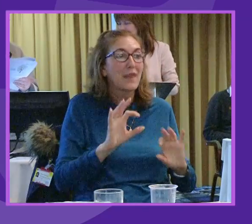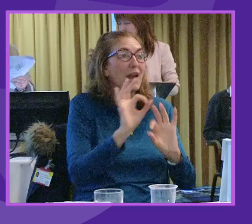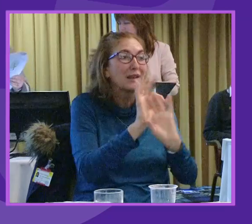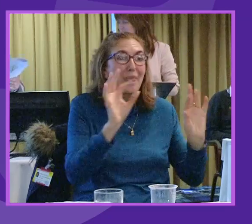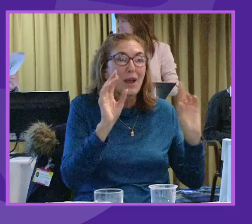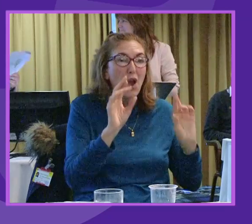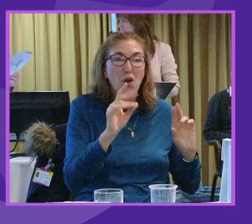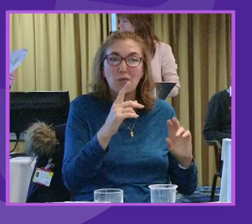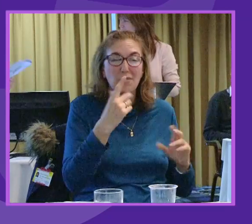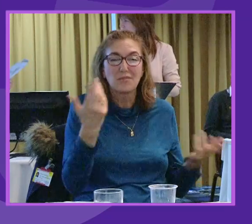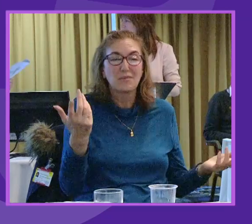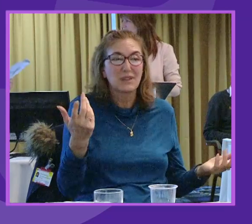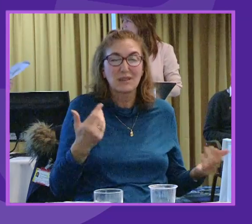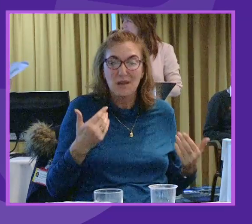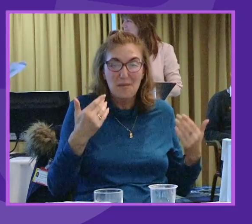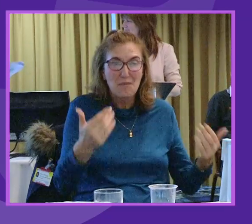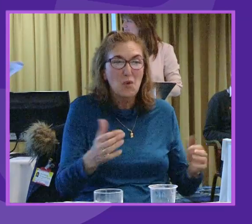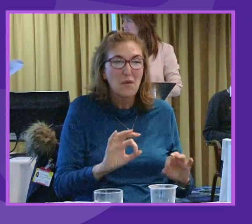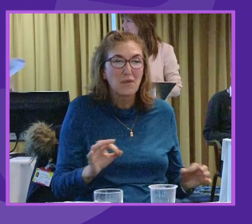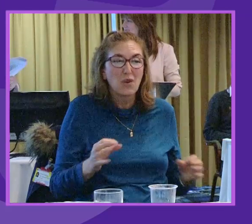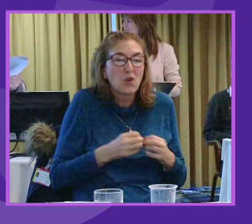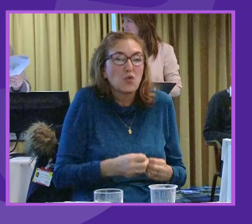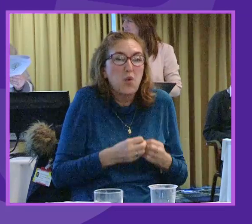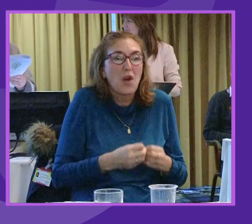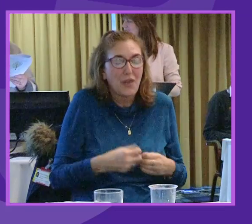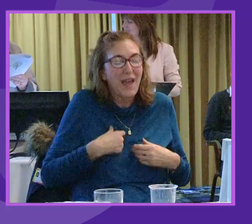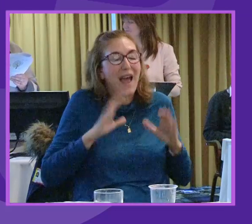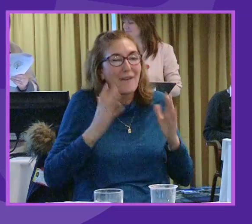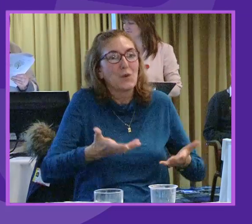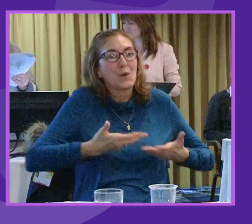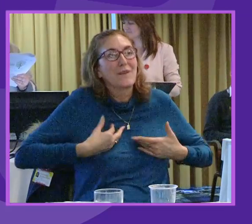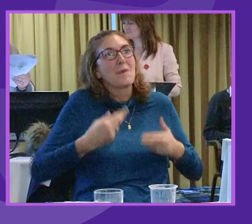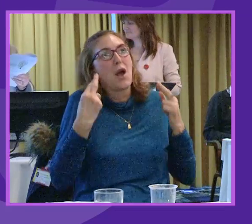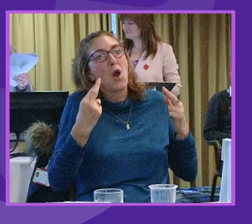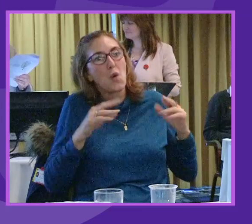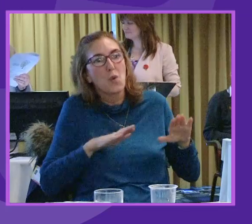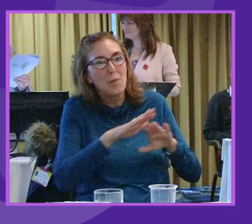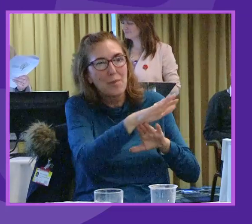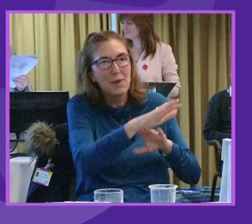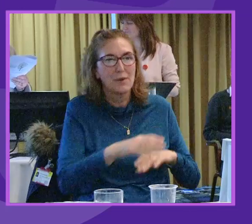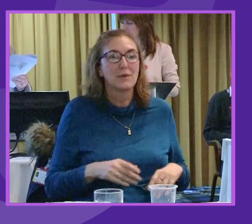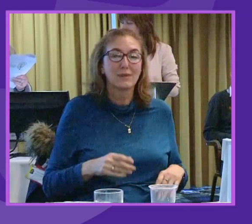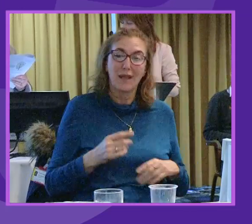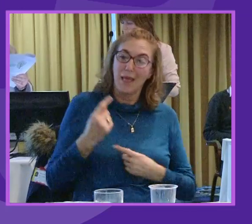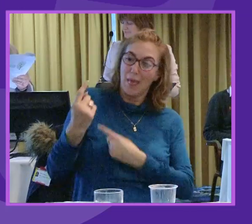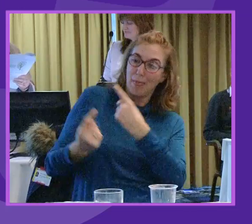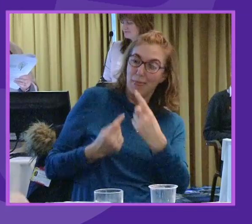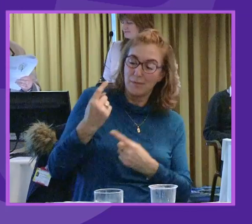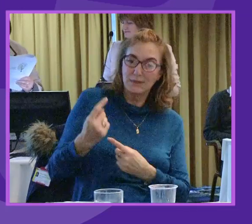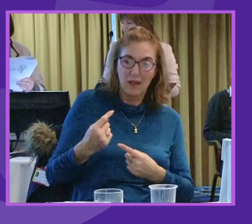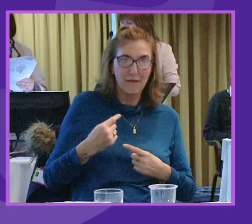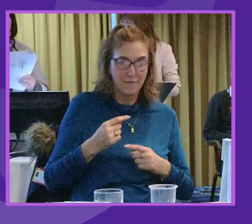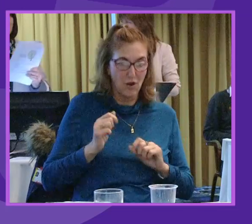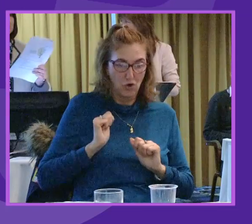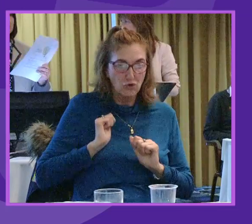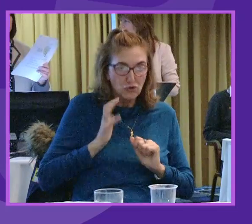that moving forward is possible, and it is. I'm living proof that it is. They also feel belief that recovery